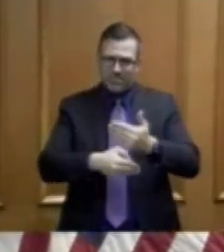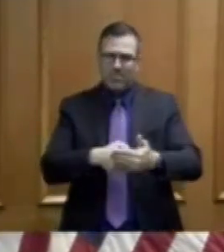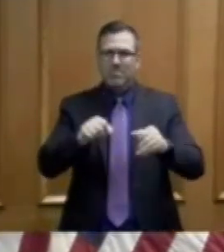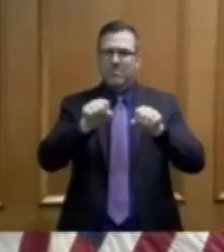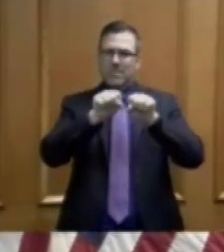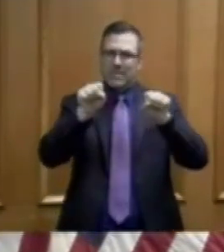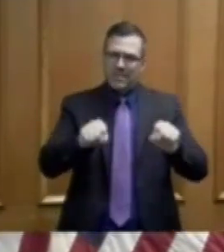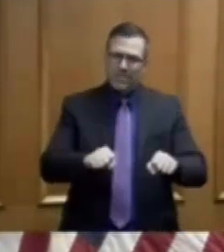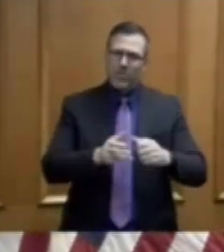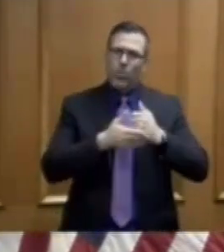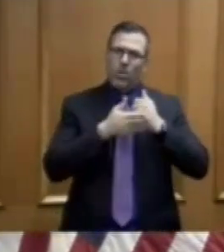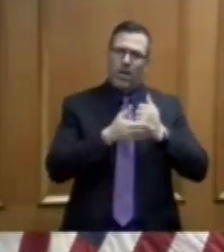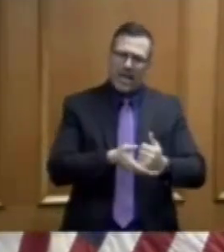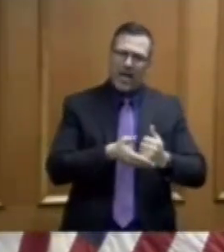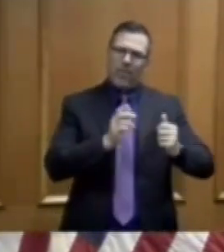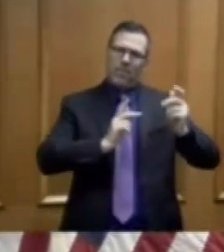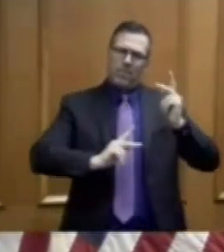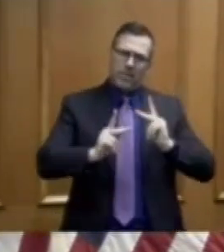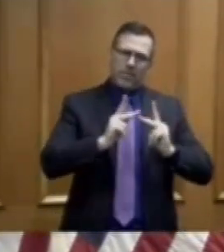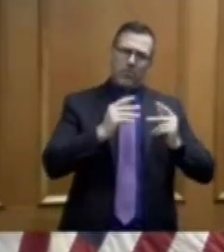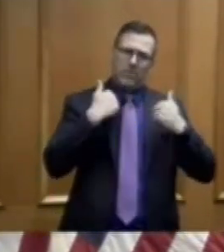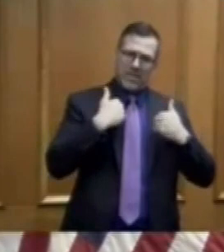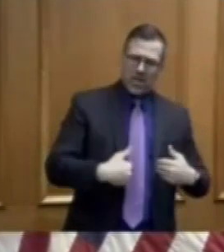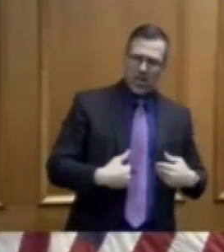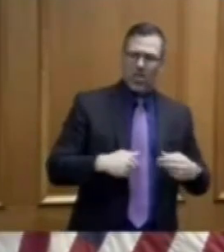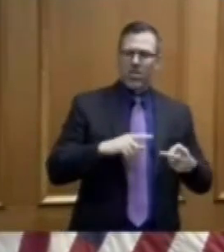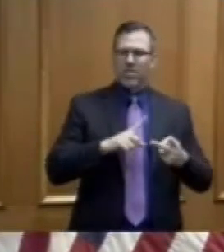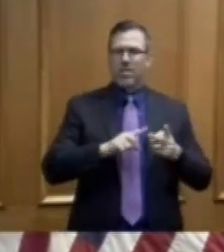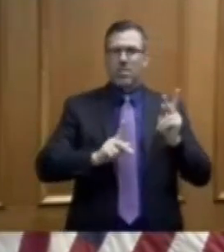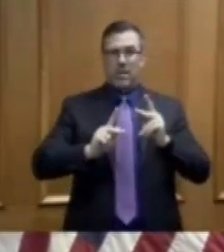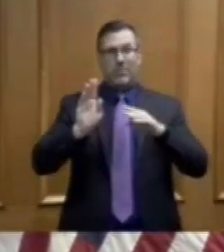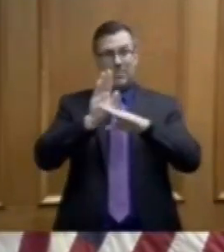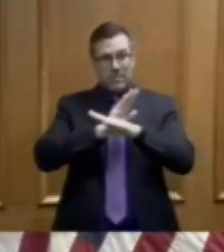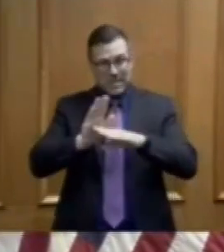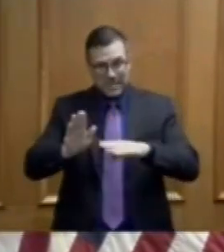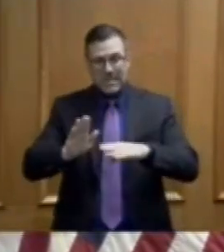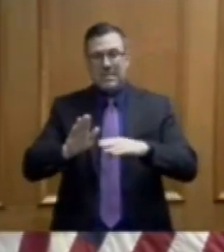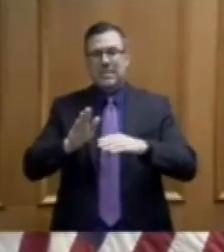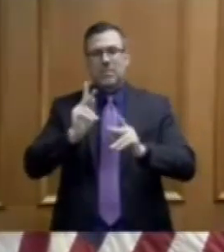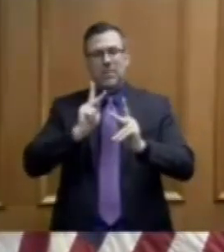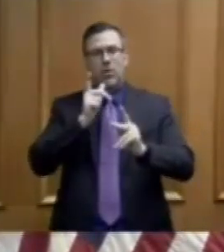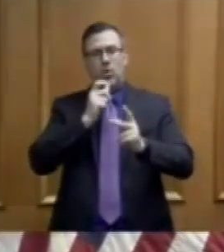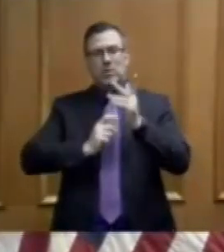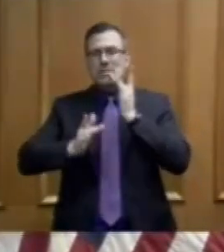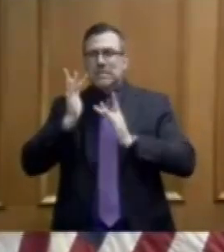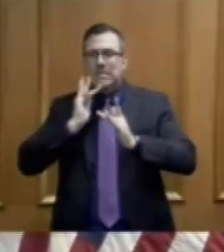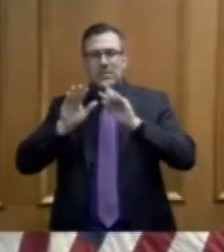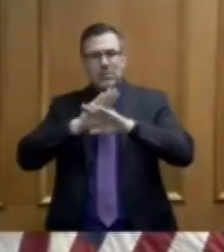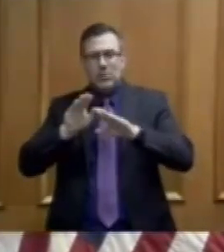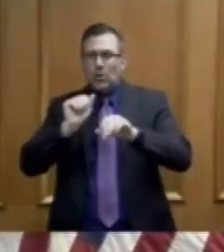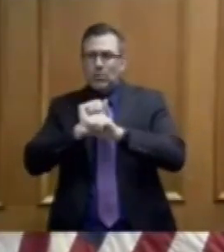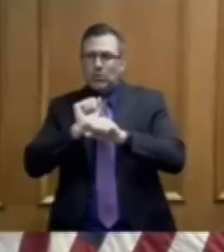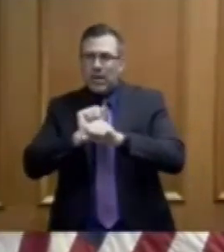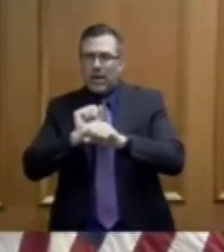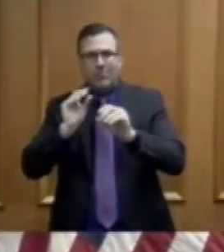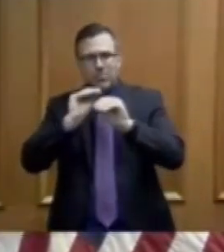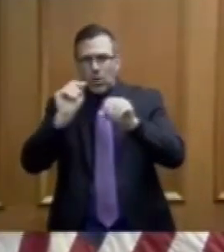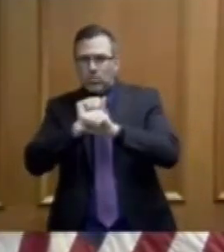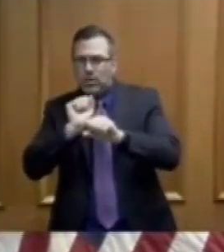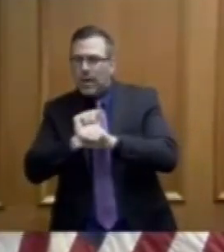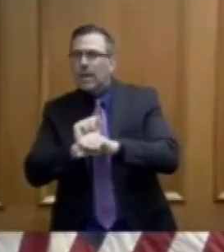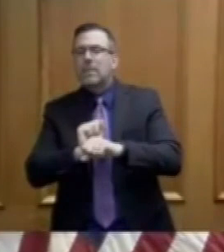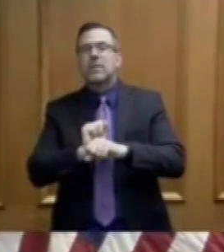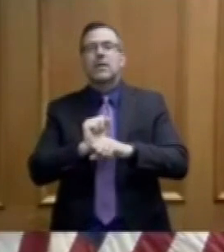economic damages to those who are suffering, and that we can provide relief to folks all along the way as we work our